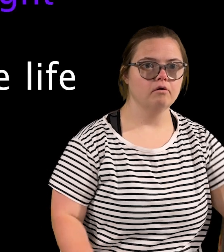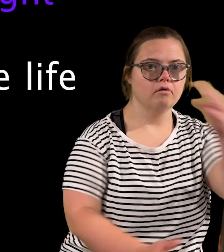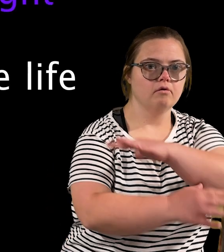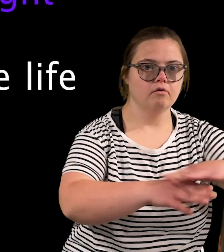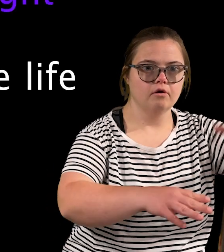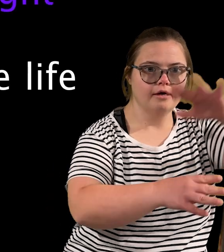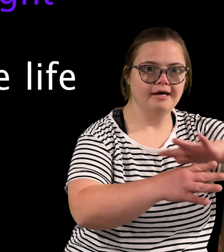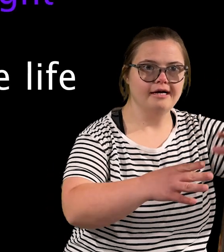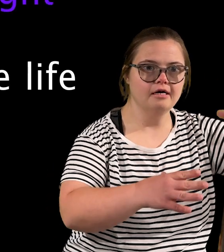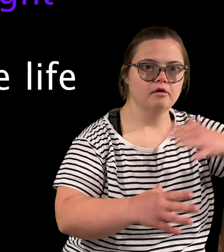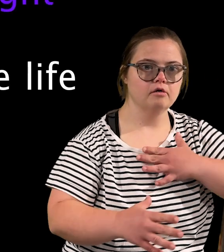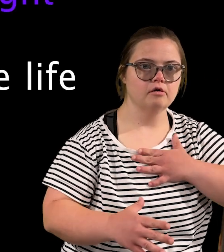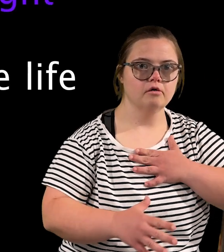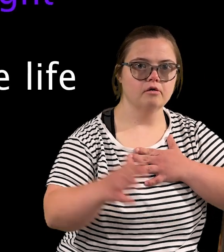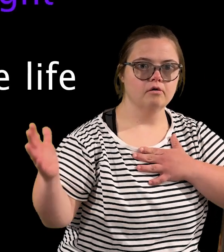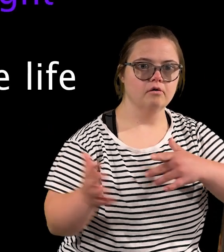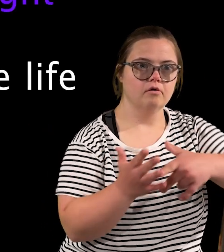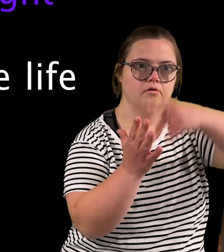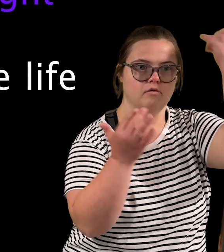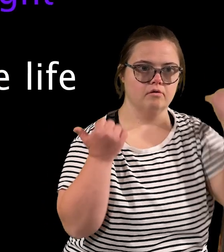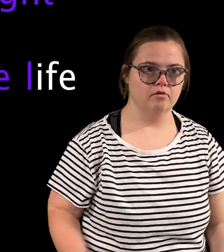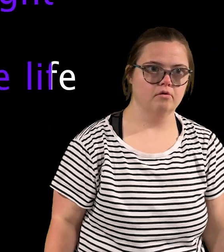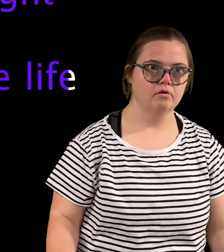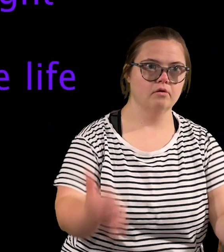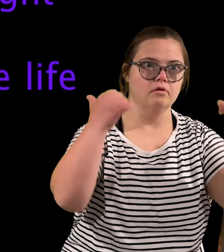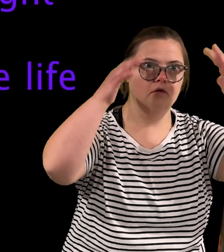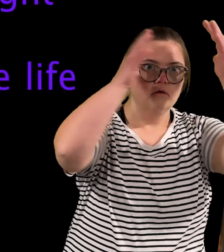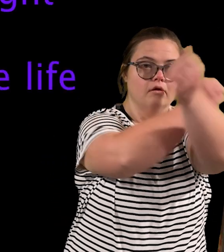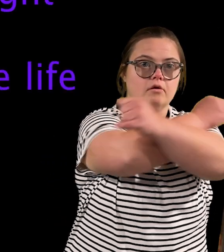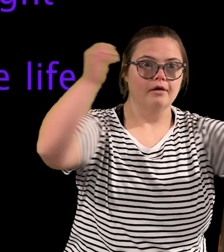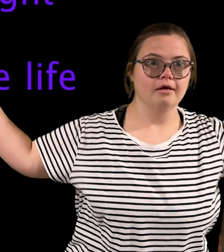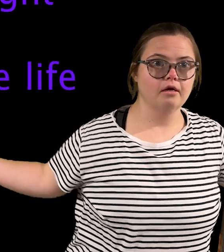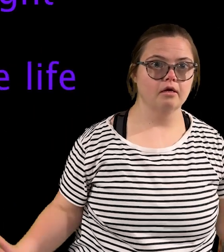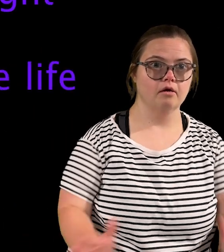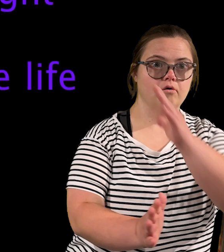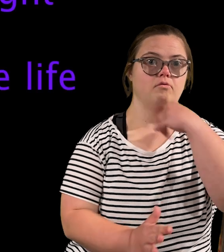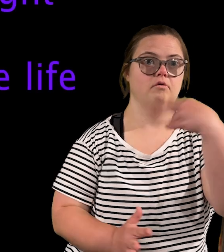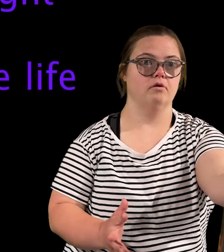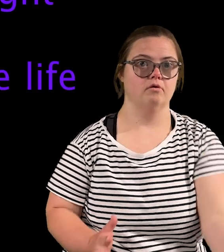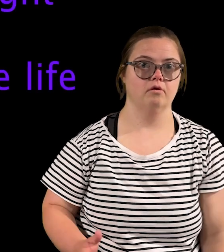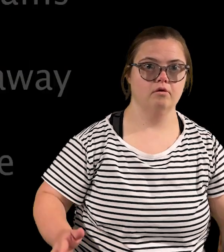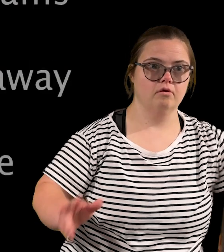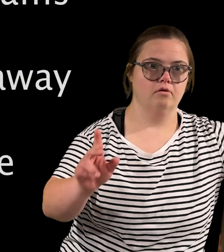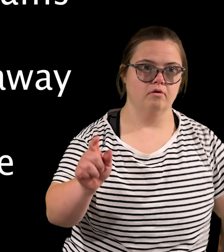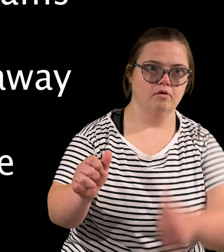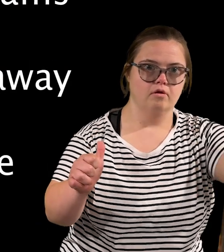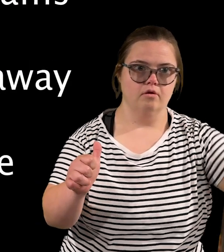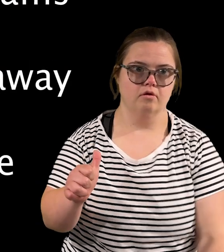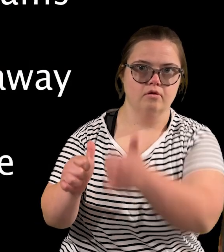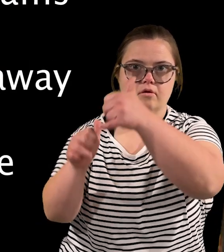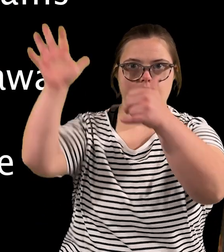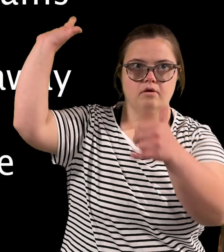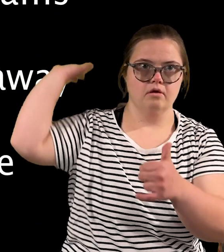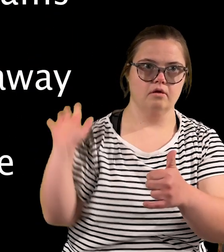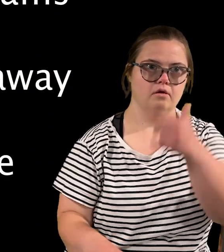light. Now I'm bound by the life you left behind.